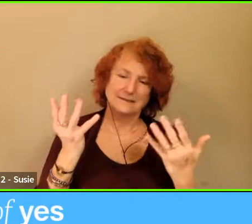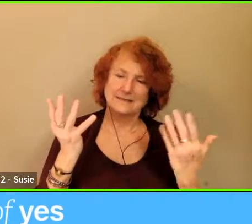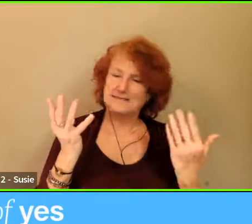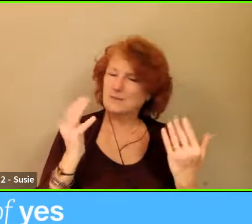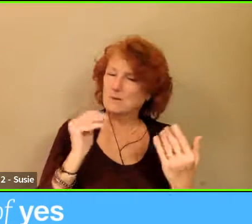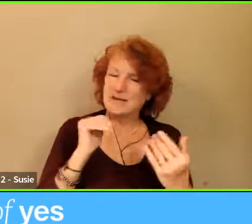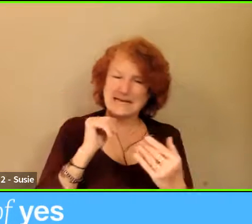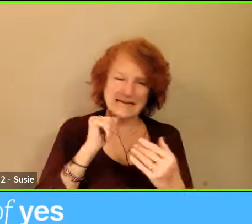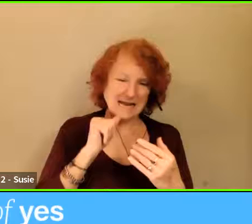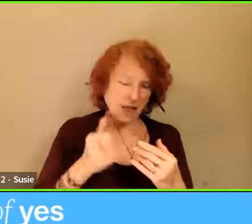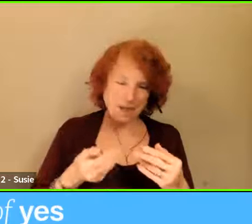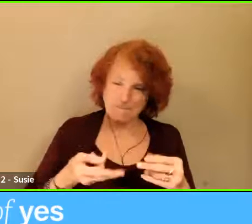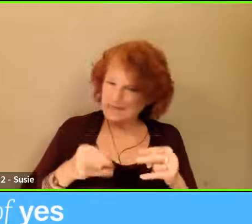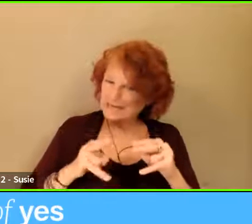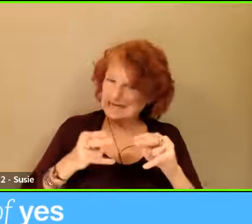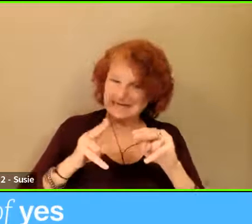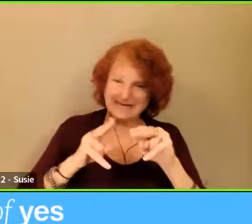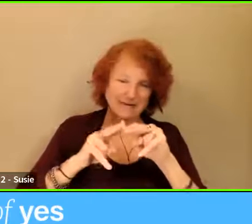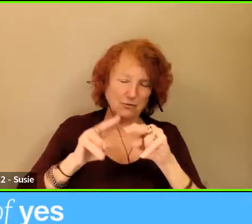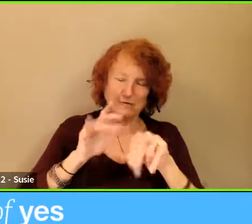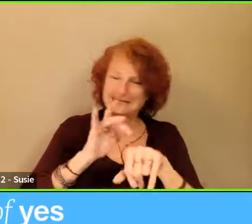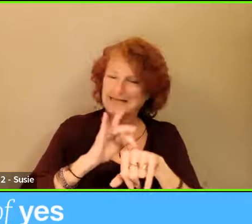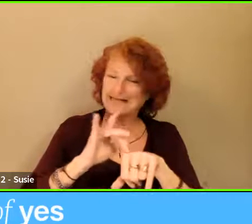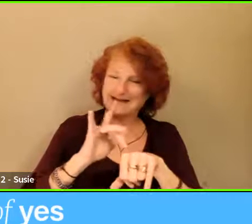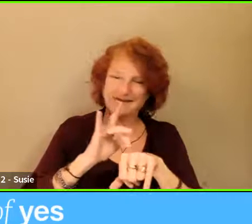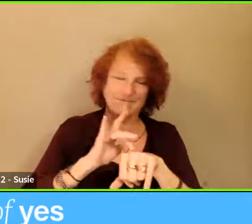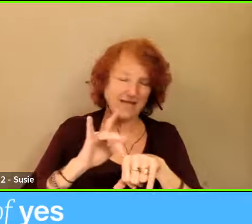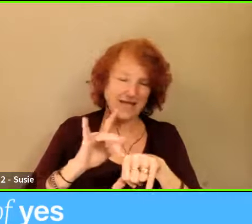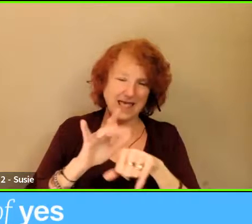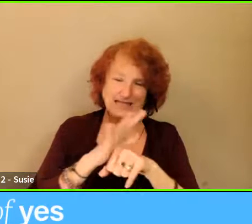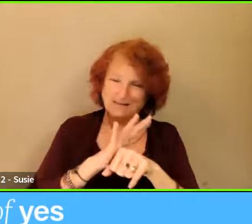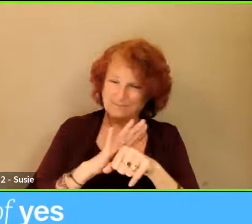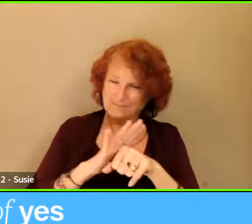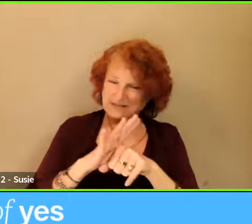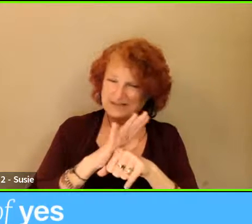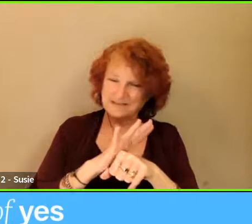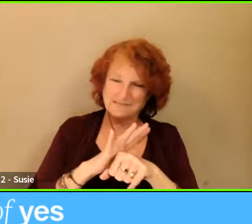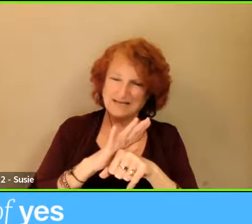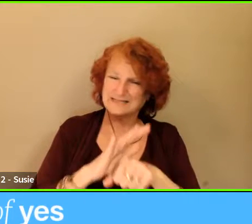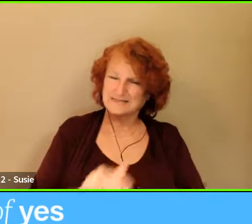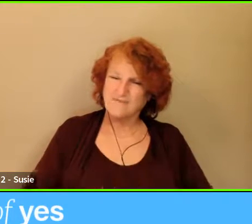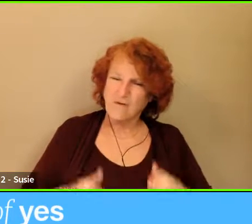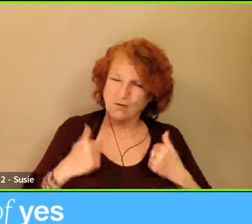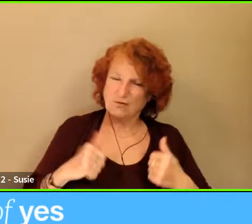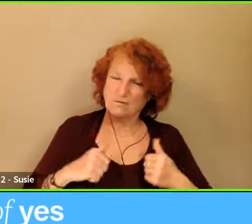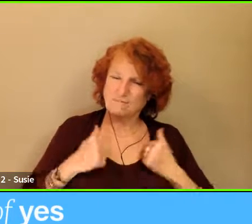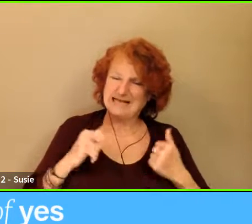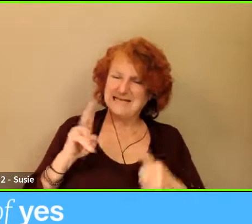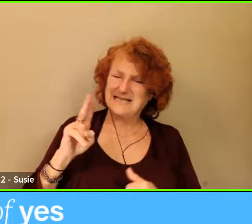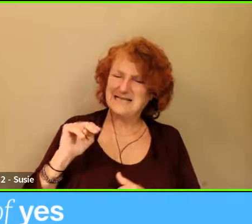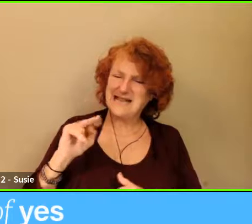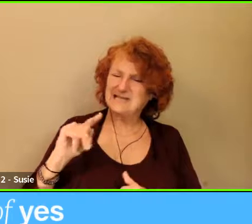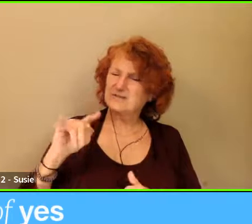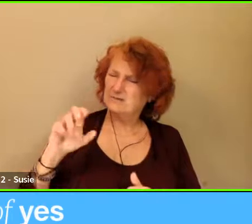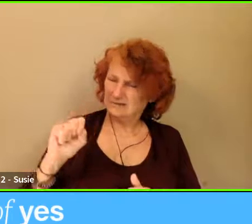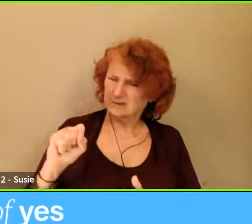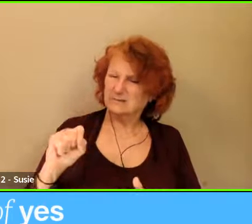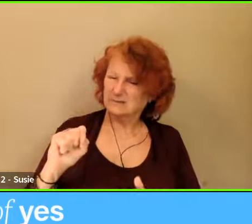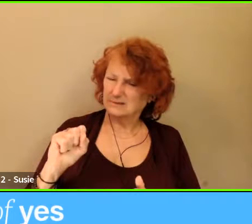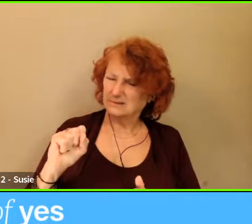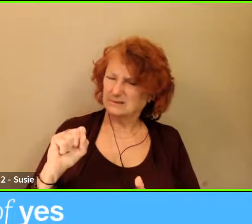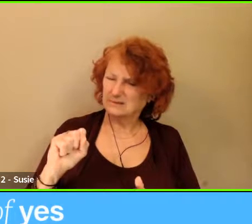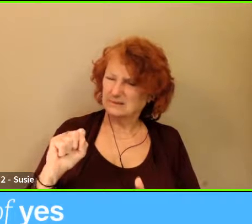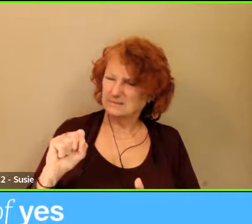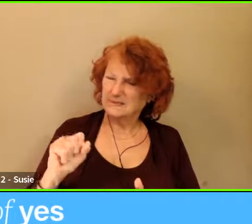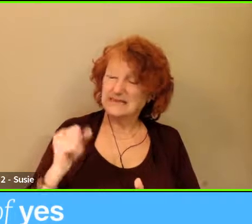to be an increase in available space for residential units, because if there